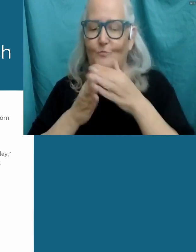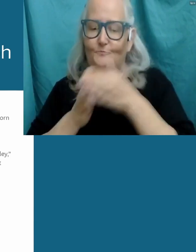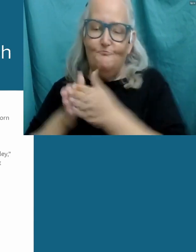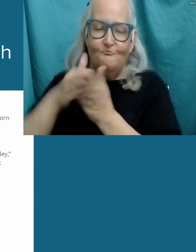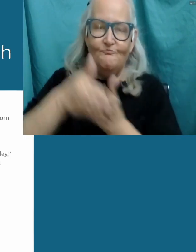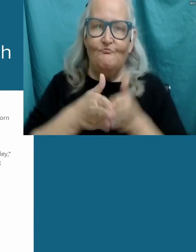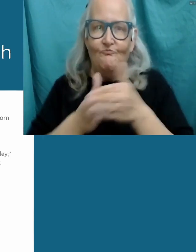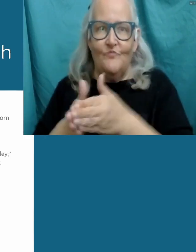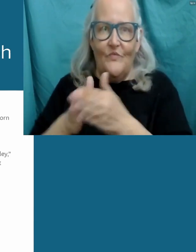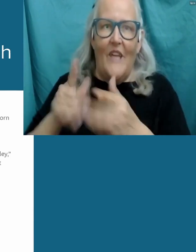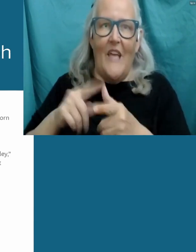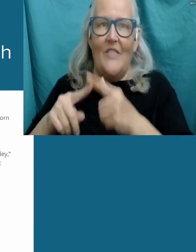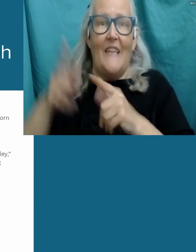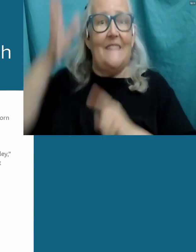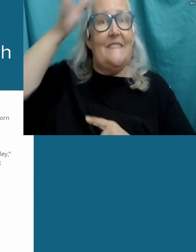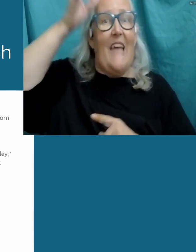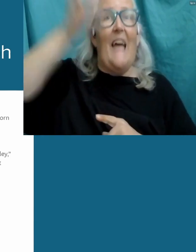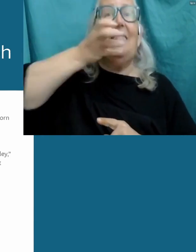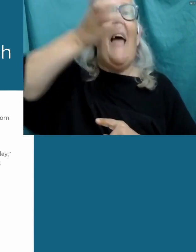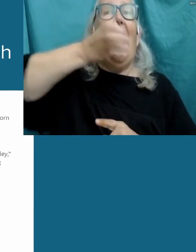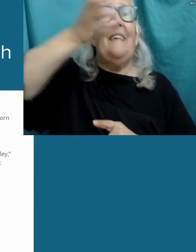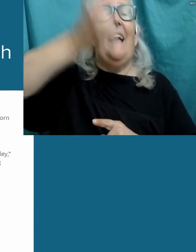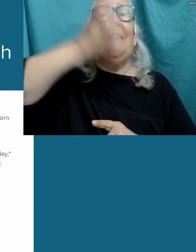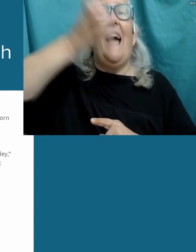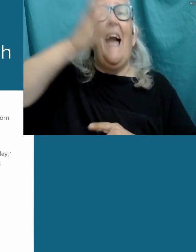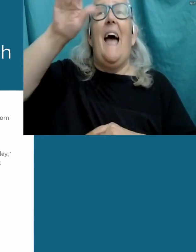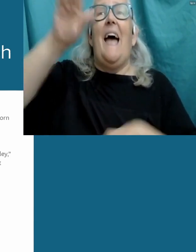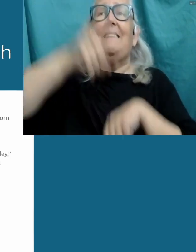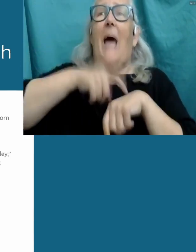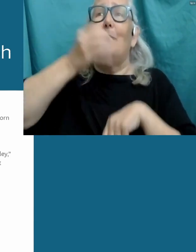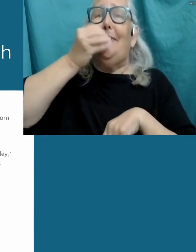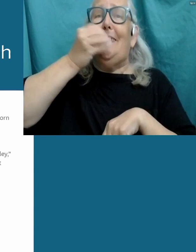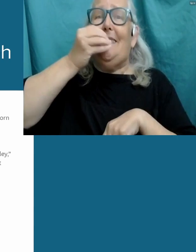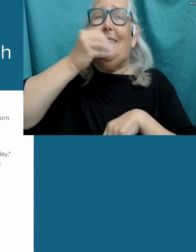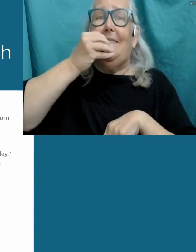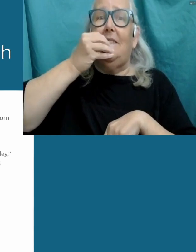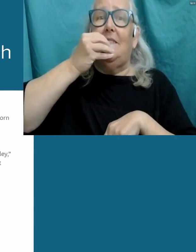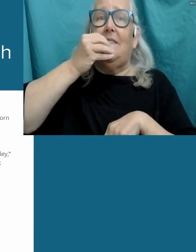yard. "Sam, dinner time!" "The cook is calling from the